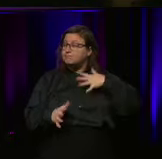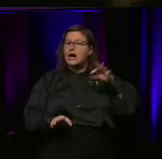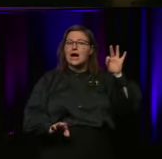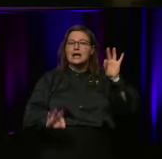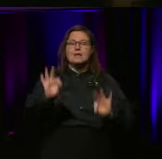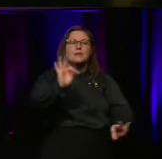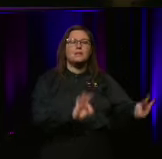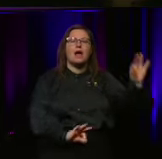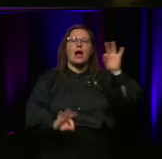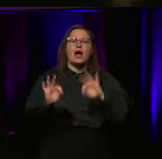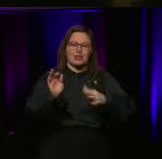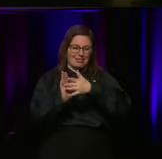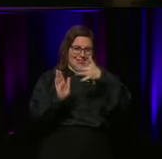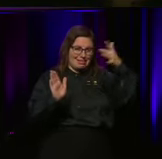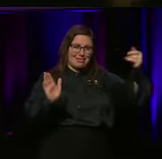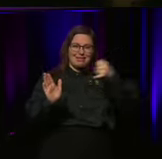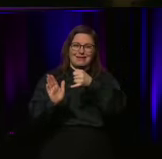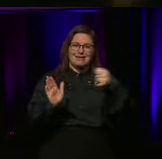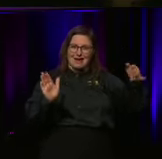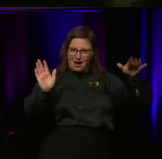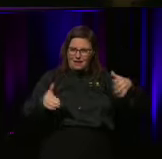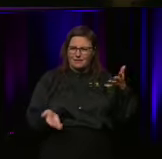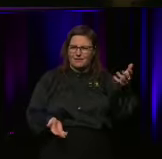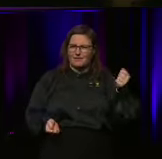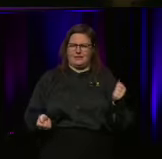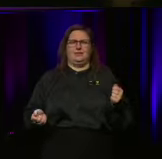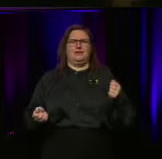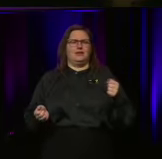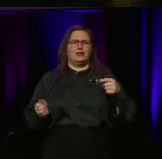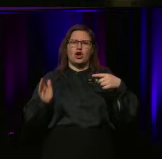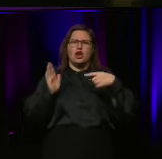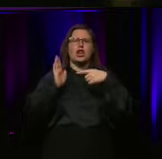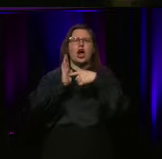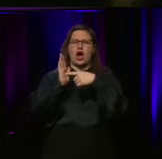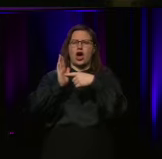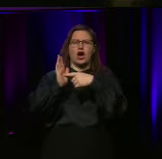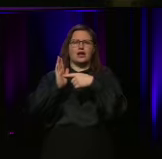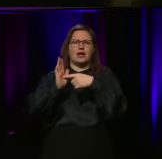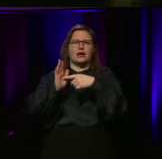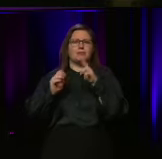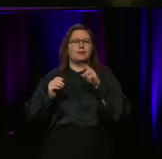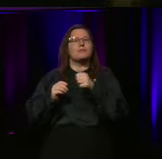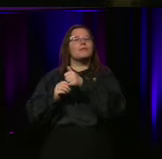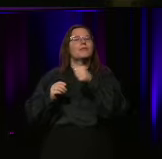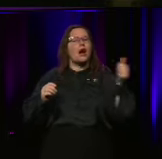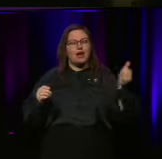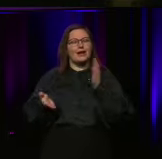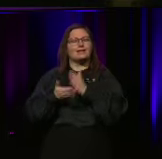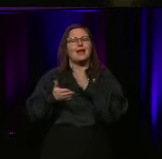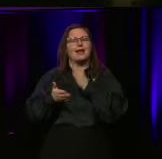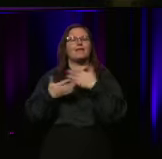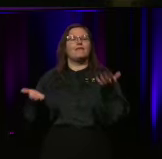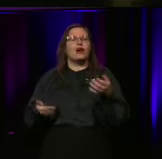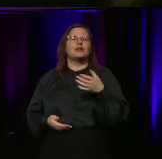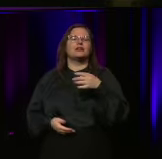Nazi period. Well, this law was just valid for German citizens, not for the